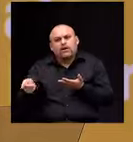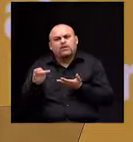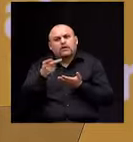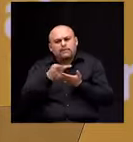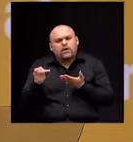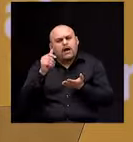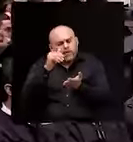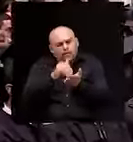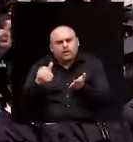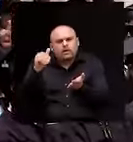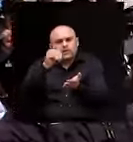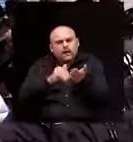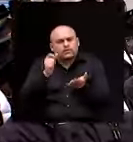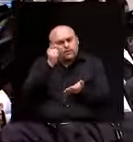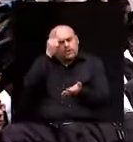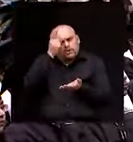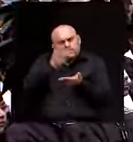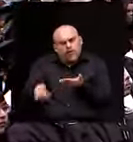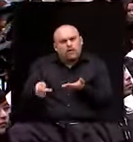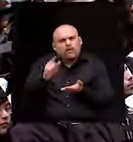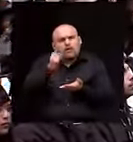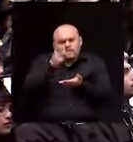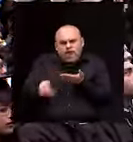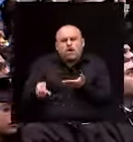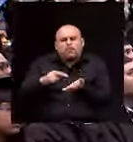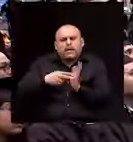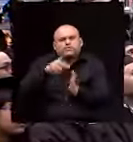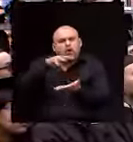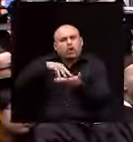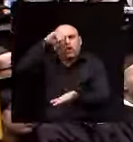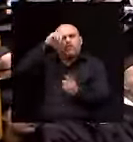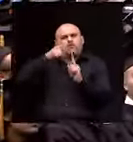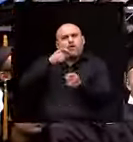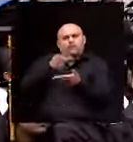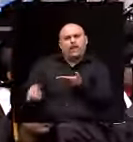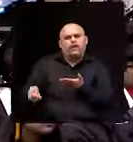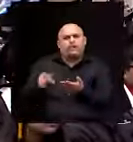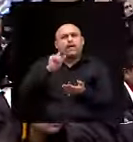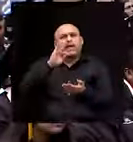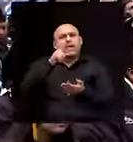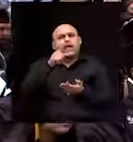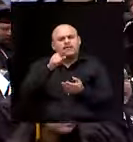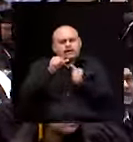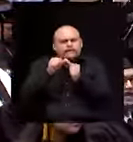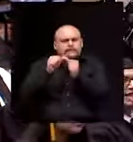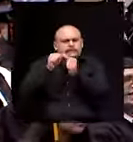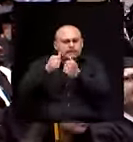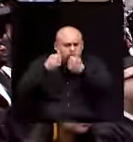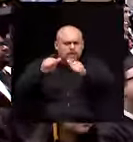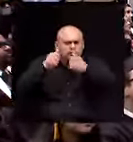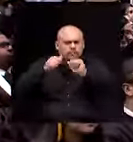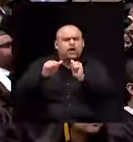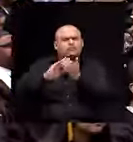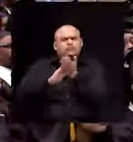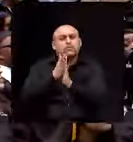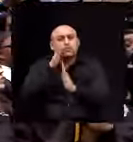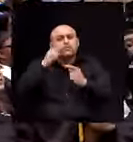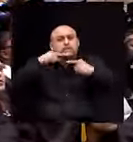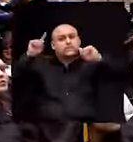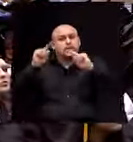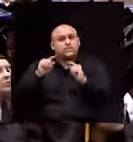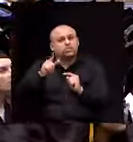often. Because you learn from your failures, right? And if you keep trying, you're going to succeed and